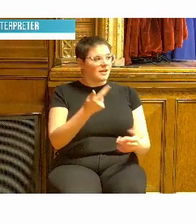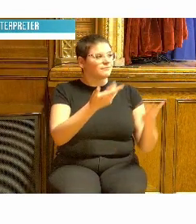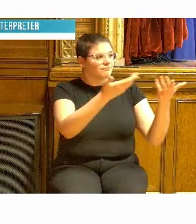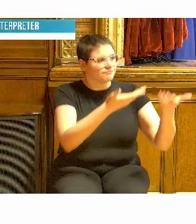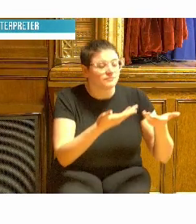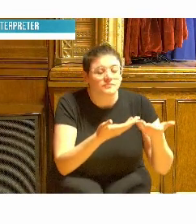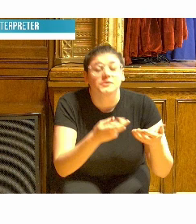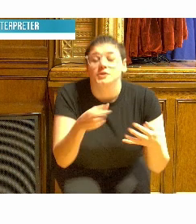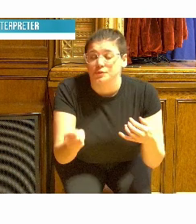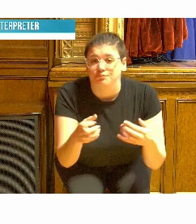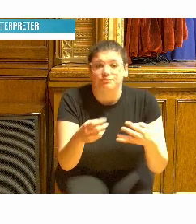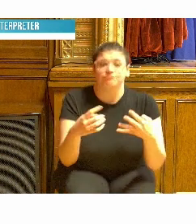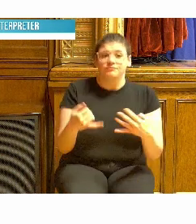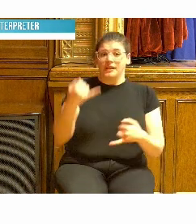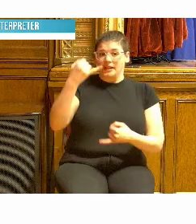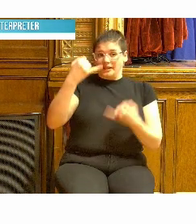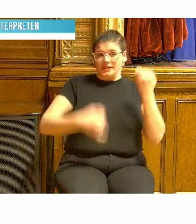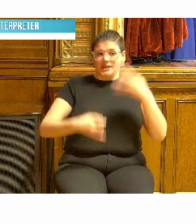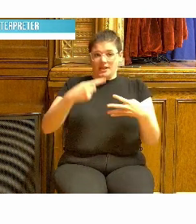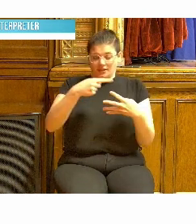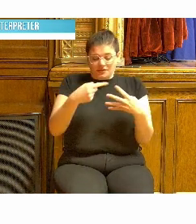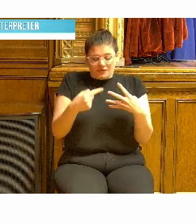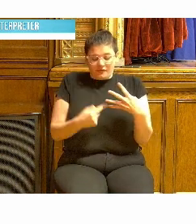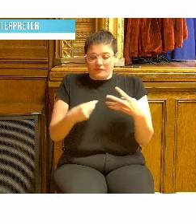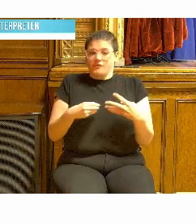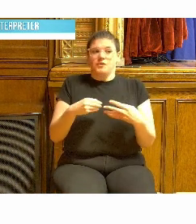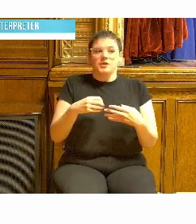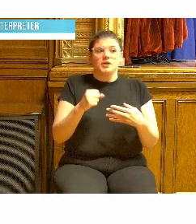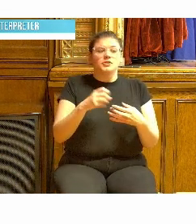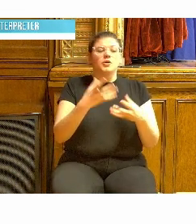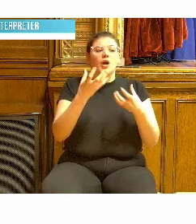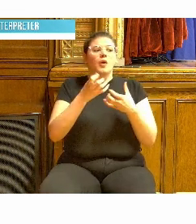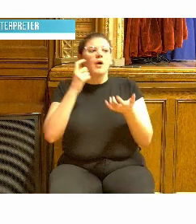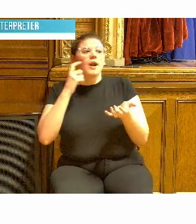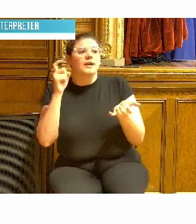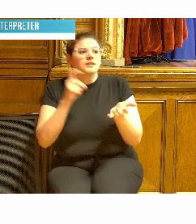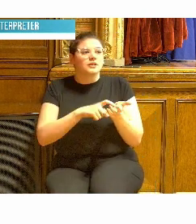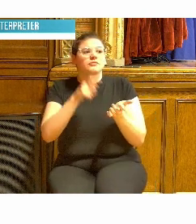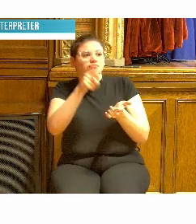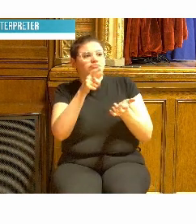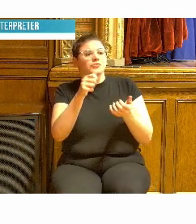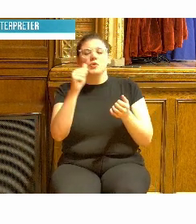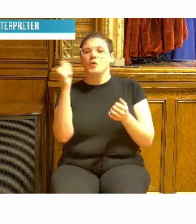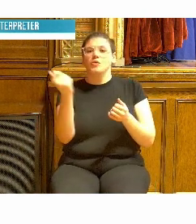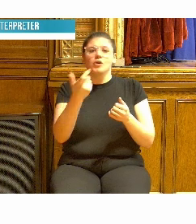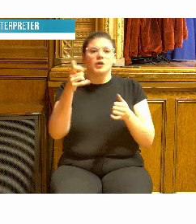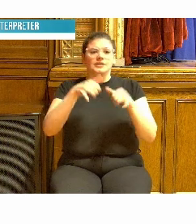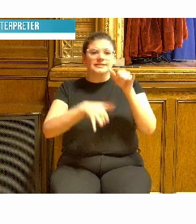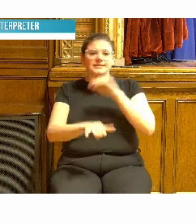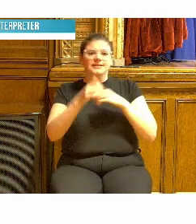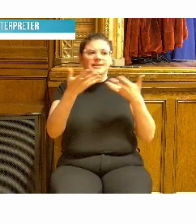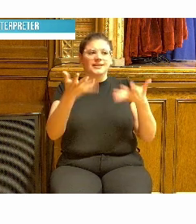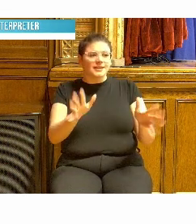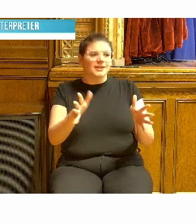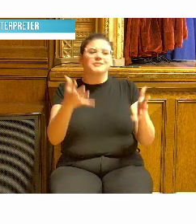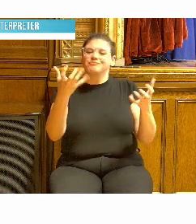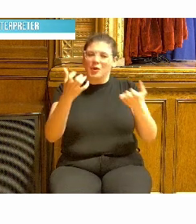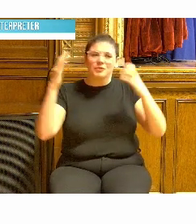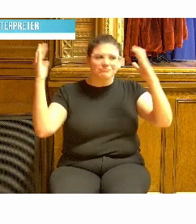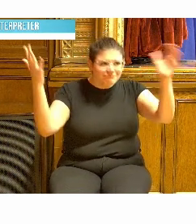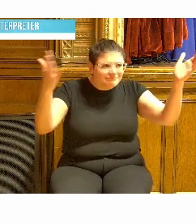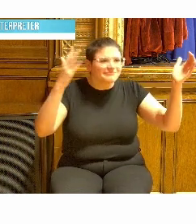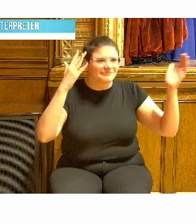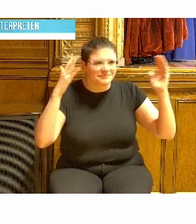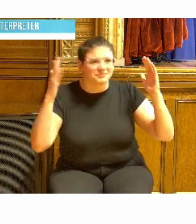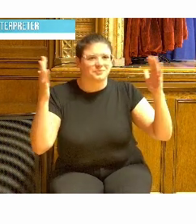just acknowledge that you all here in this room stayed to the end, and I'm grateful. Let's give yourselves a round of applause